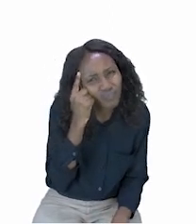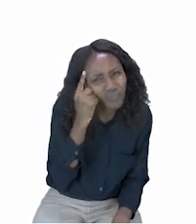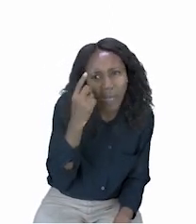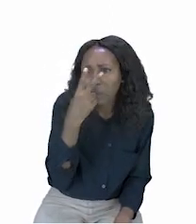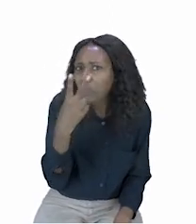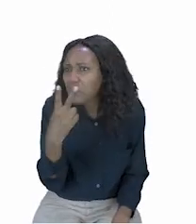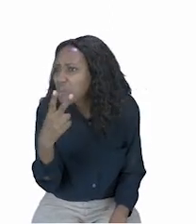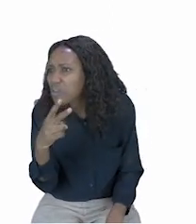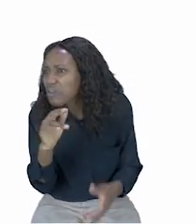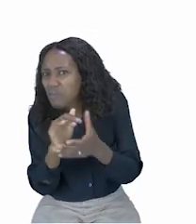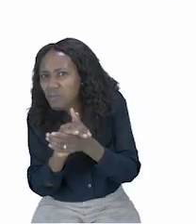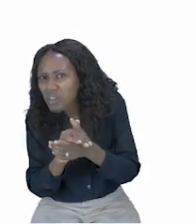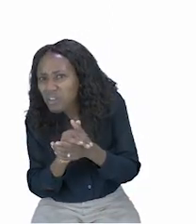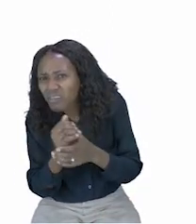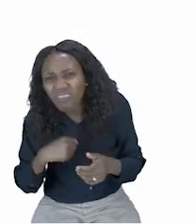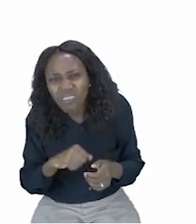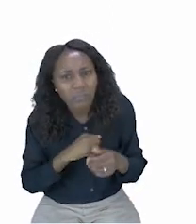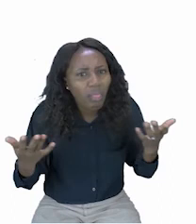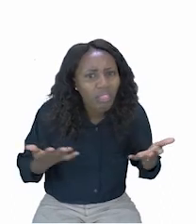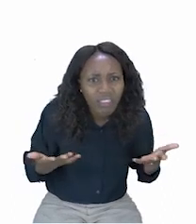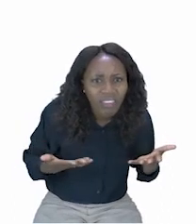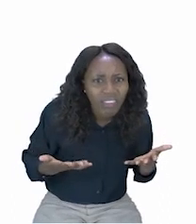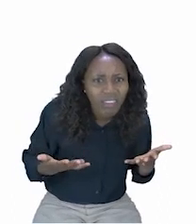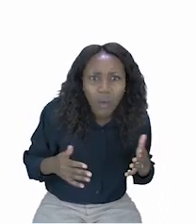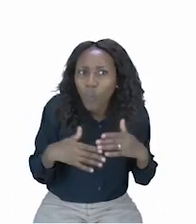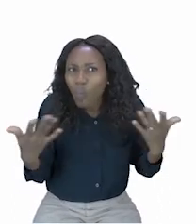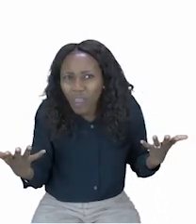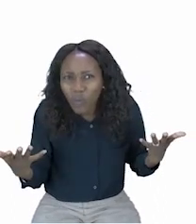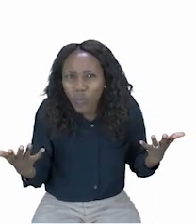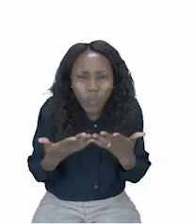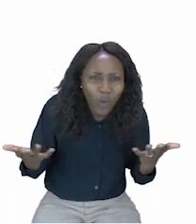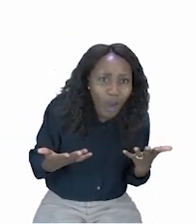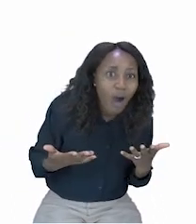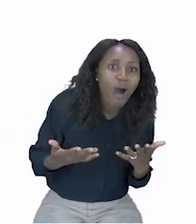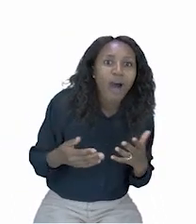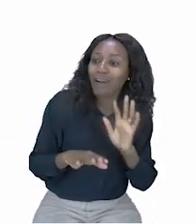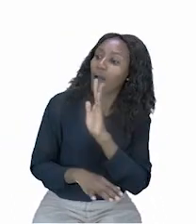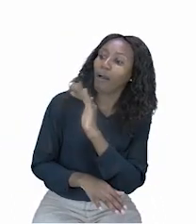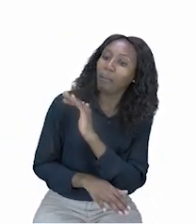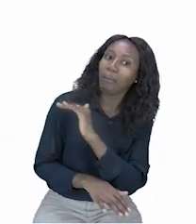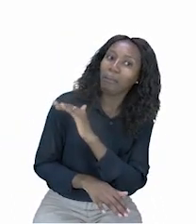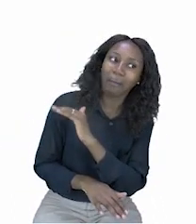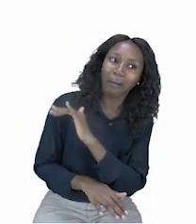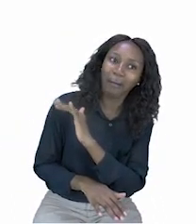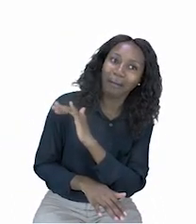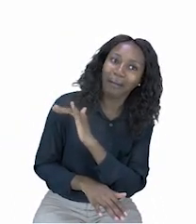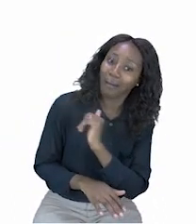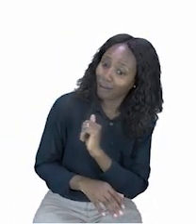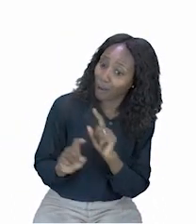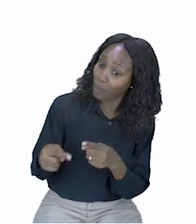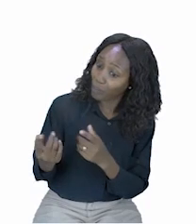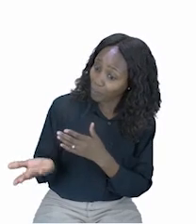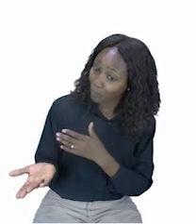anywhere today. Have you? Zoshi? Oh, hi Zoshi. How are